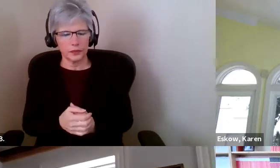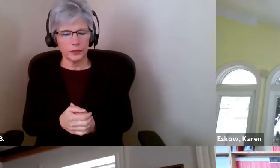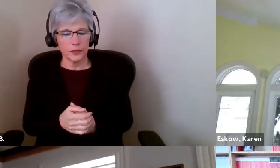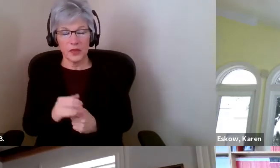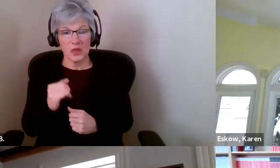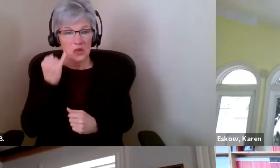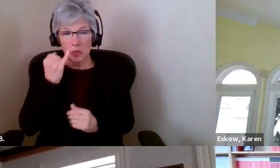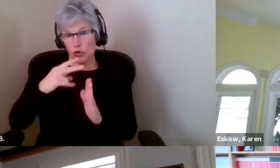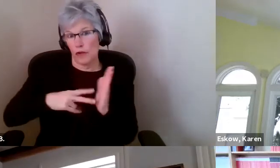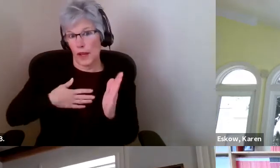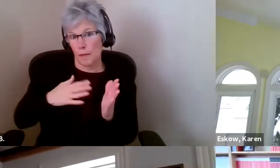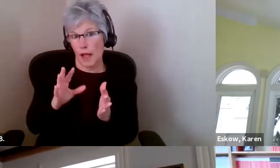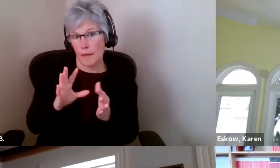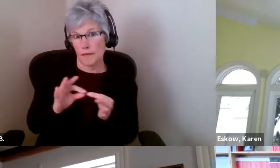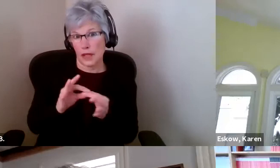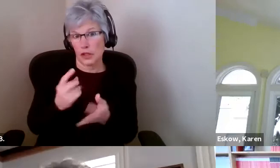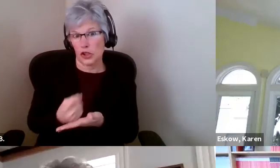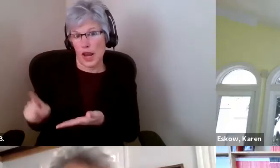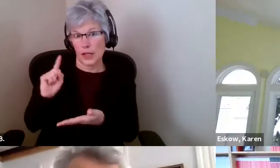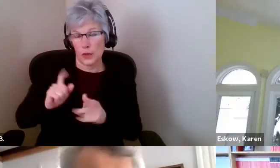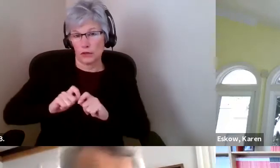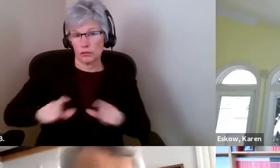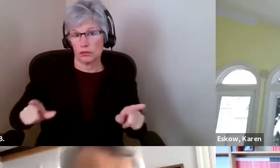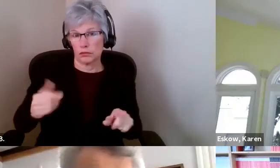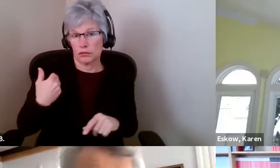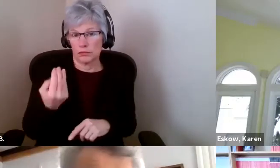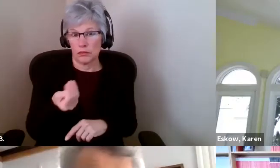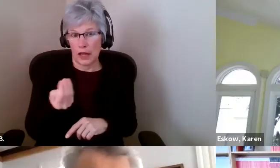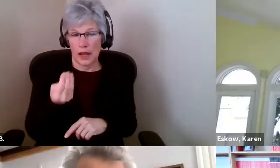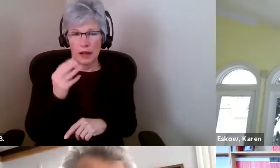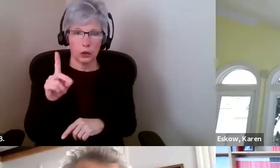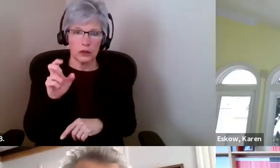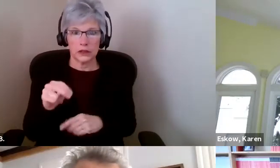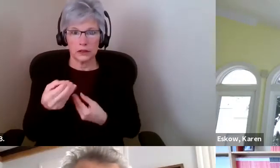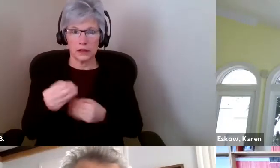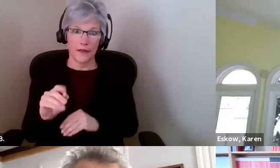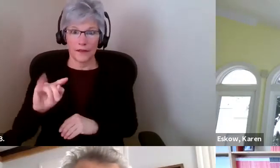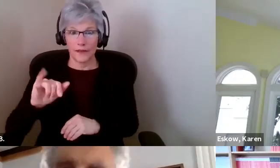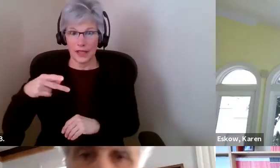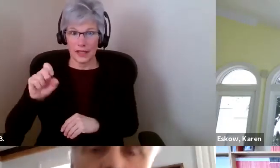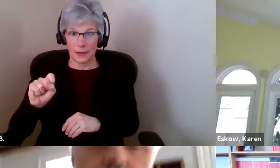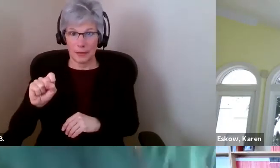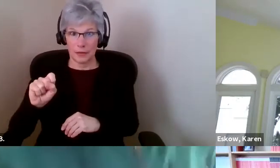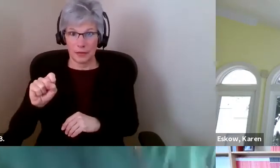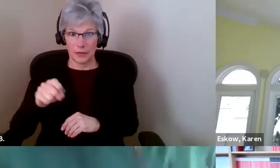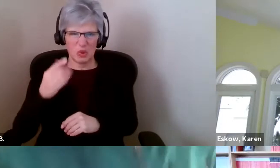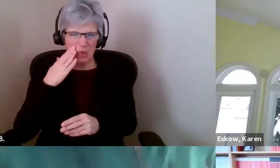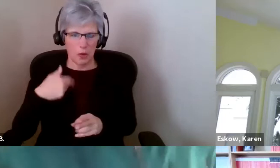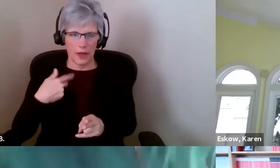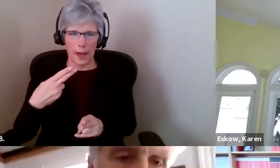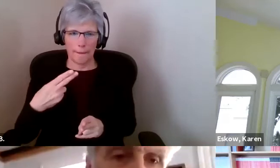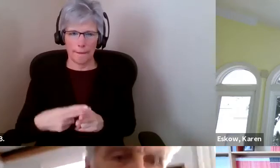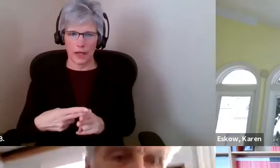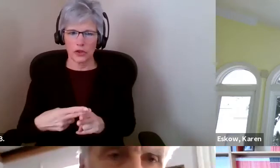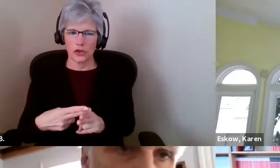week that I sent out on Monday as part of the Dean's Office tips, you'll know that I explicitly referred to a